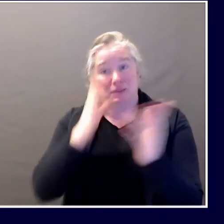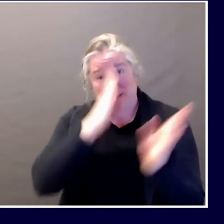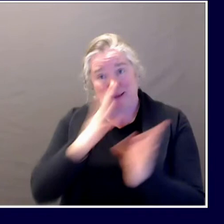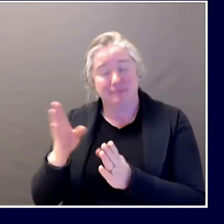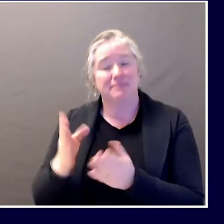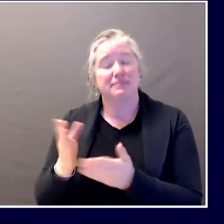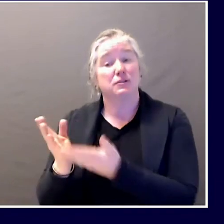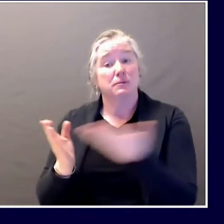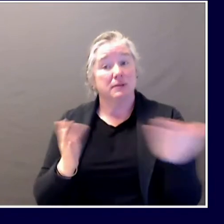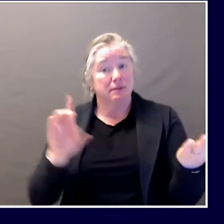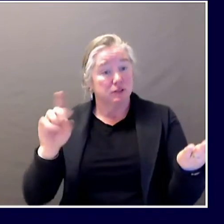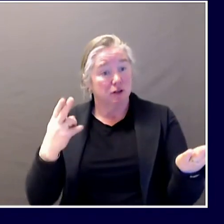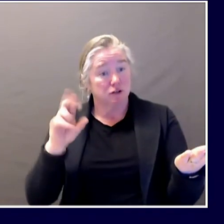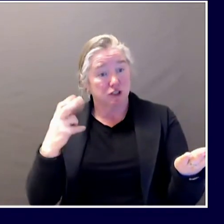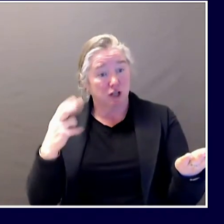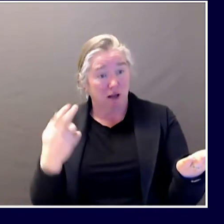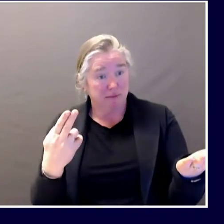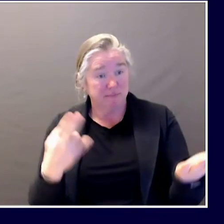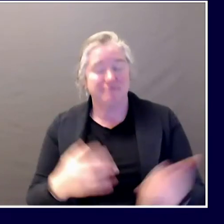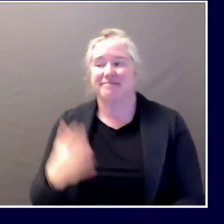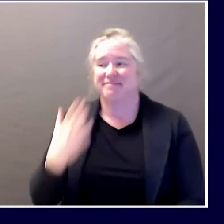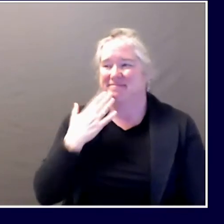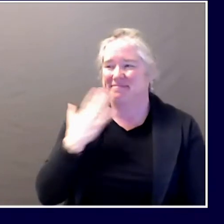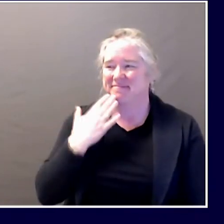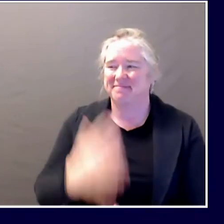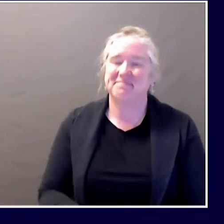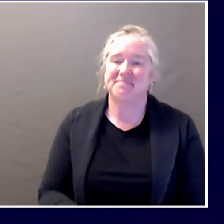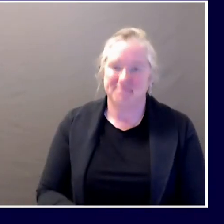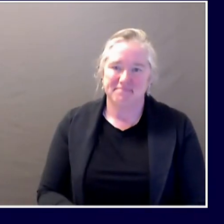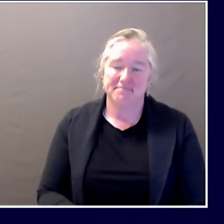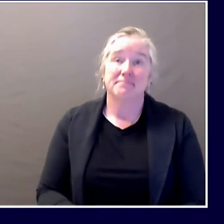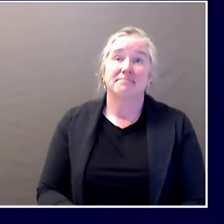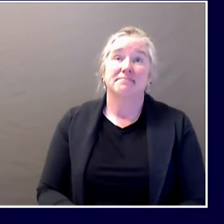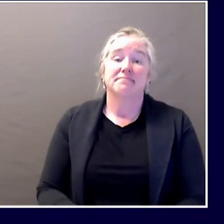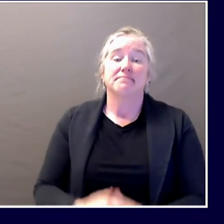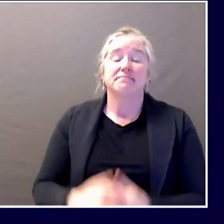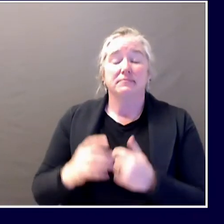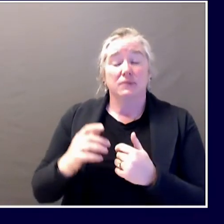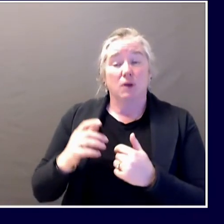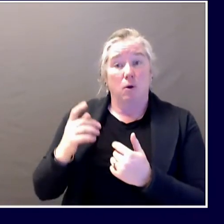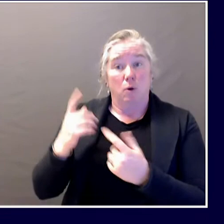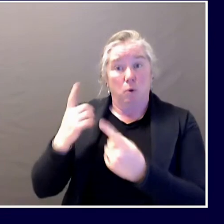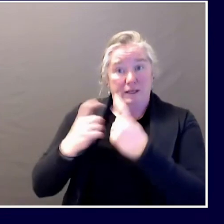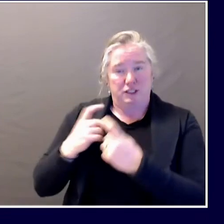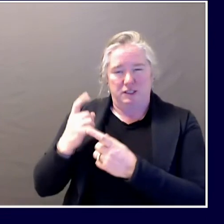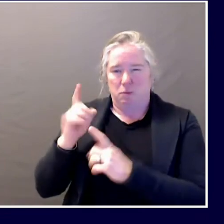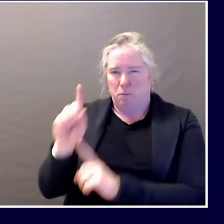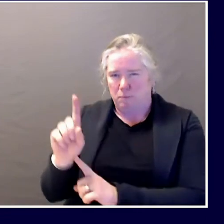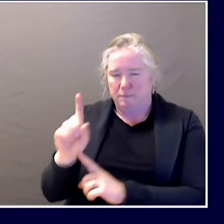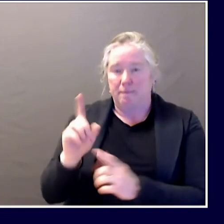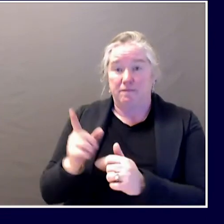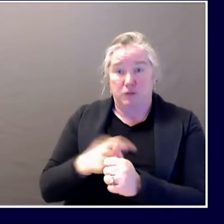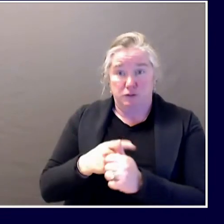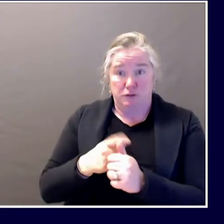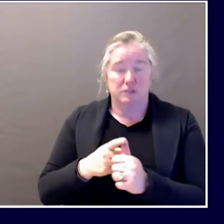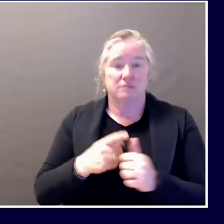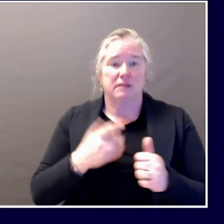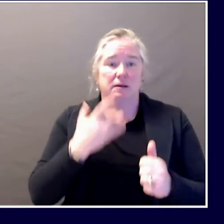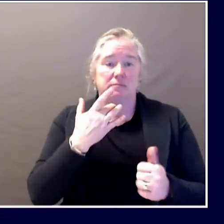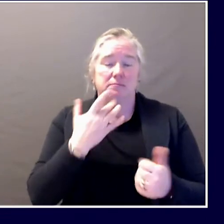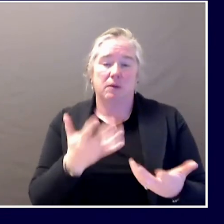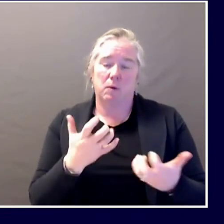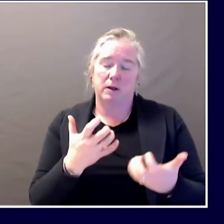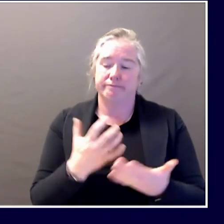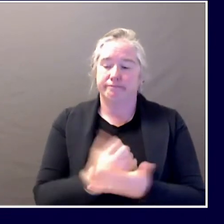Shah. Thank you, Commissioner. Before we turn to some questions from our colleagues from the media this afternoon, I'd like to take a